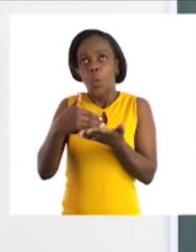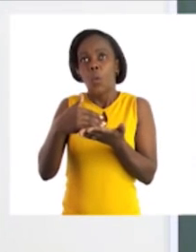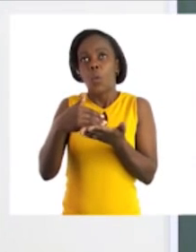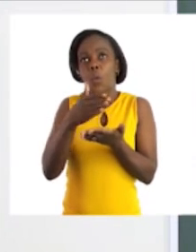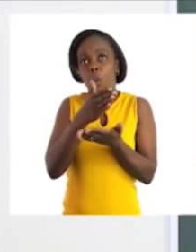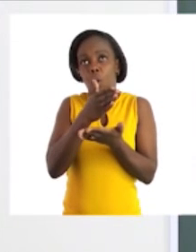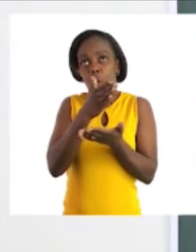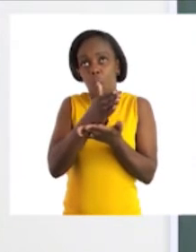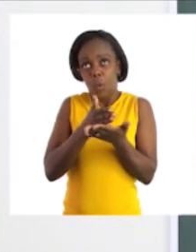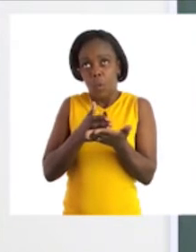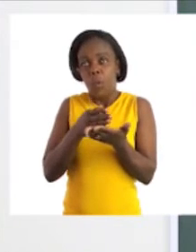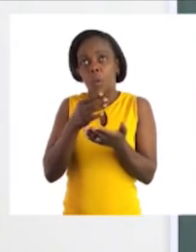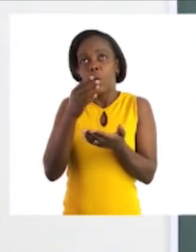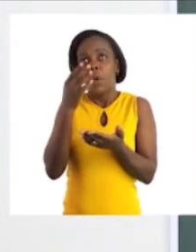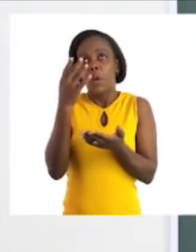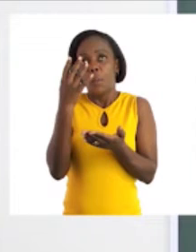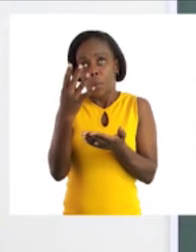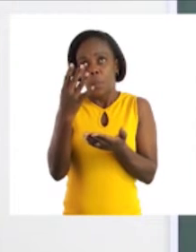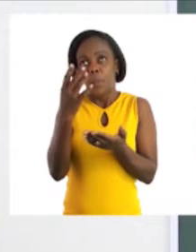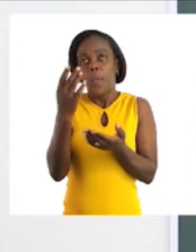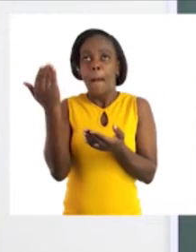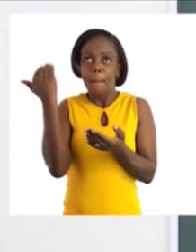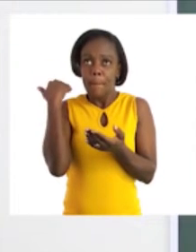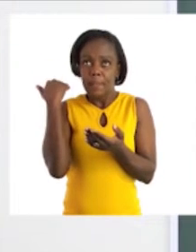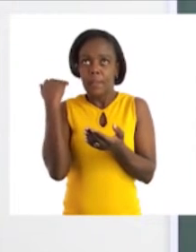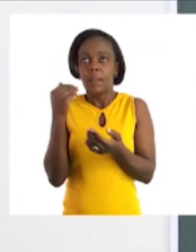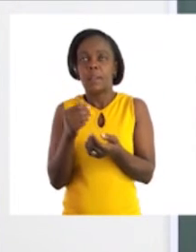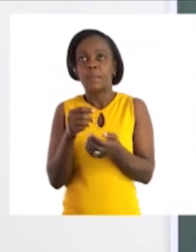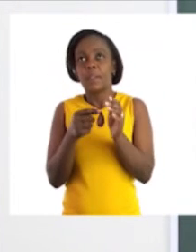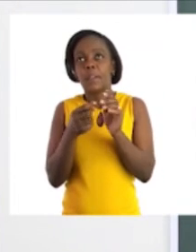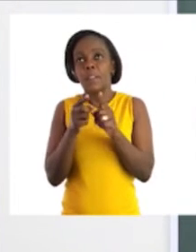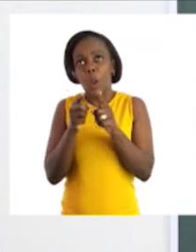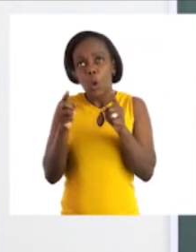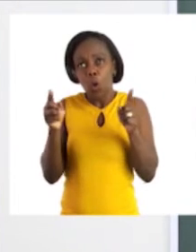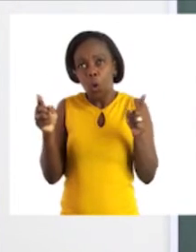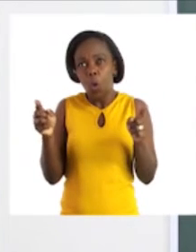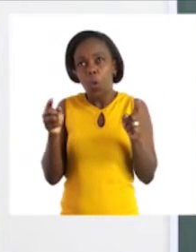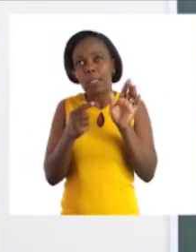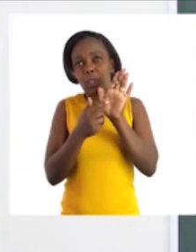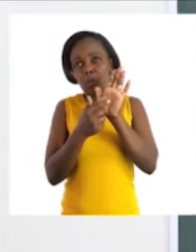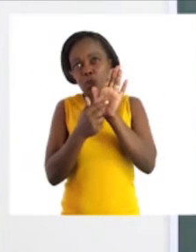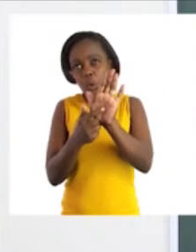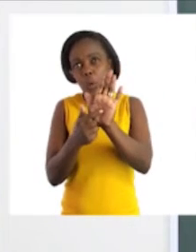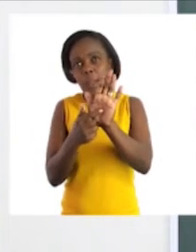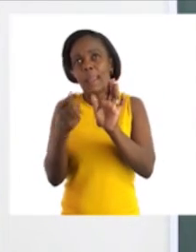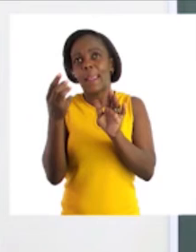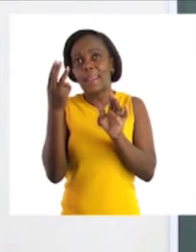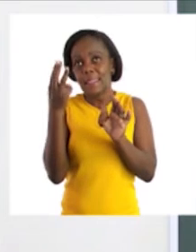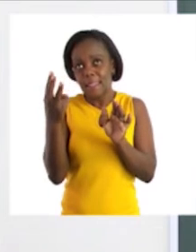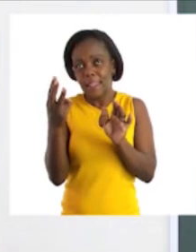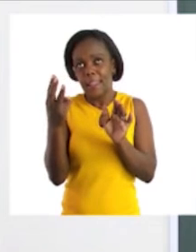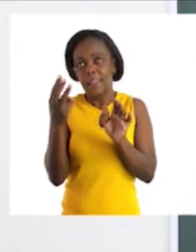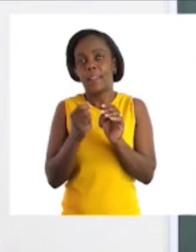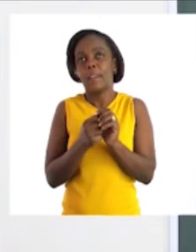way, remember? That will be quarter past on the 3. And we go, when it's here, it's half past. When we